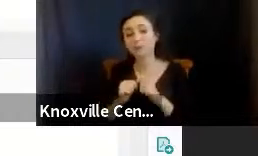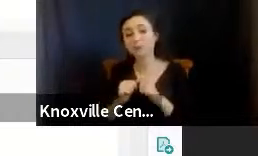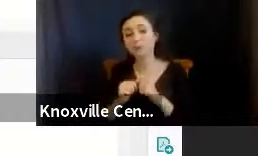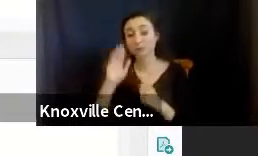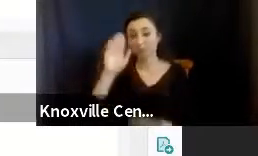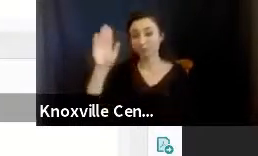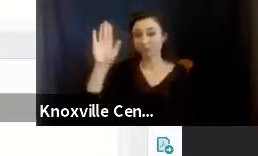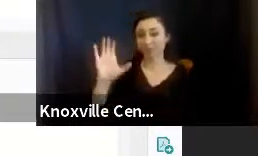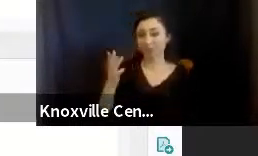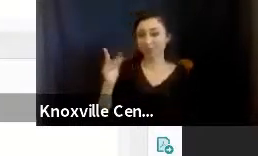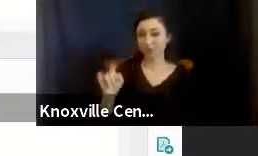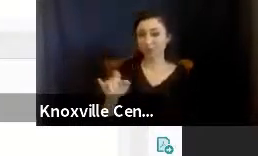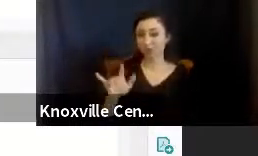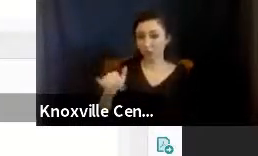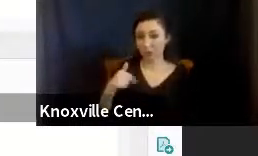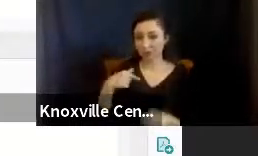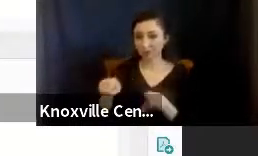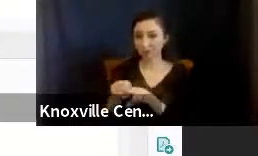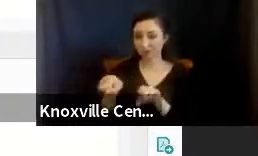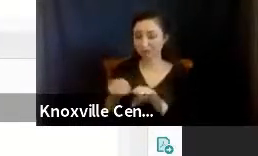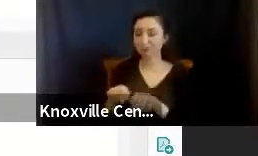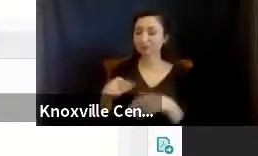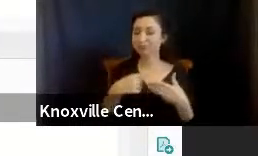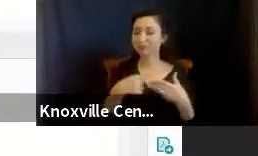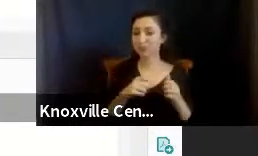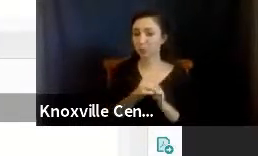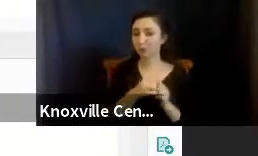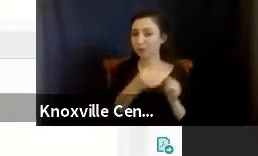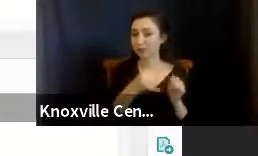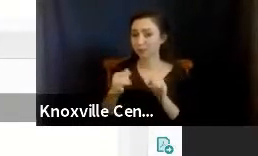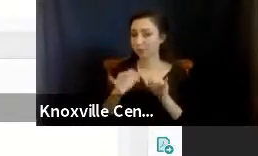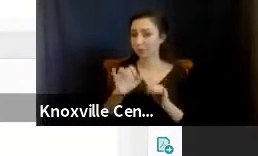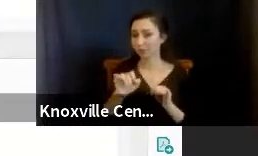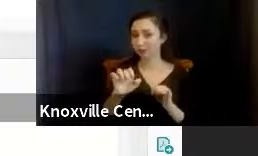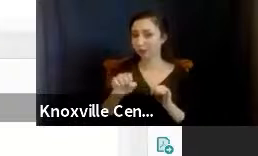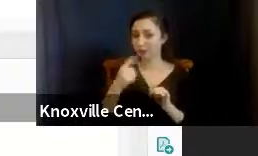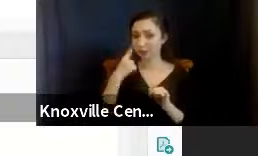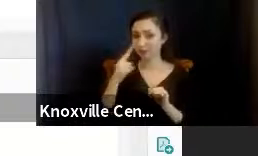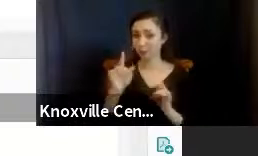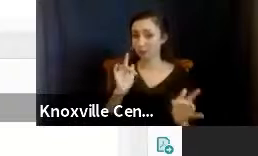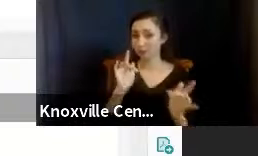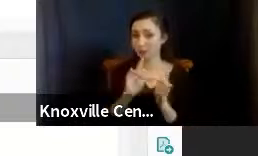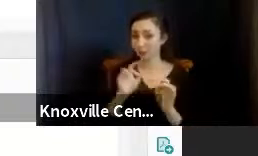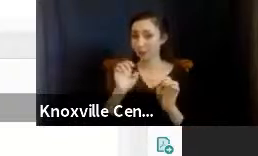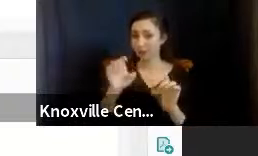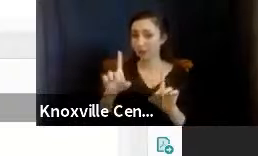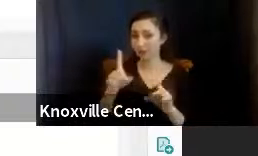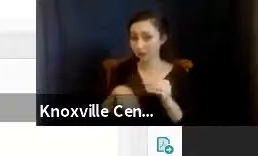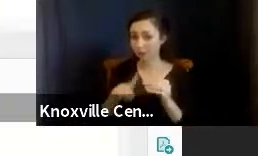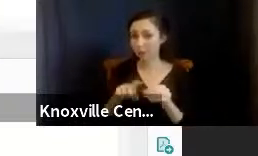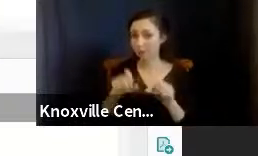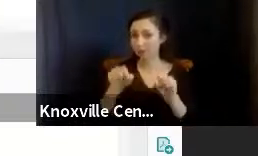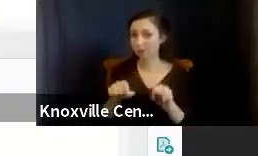is Charity jumping in too. When we talk to the individual cases for their contacts, we do educate about being able to separate within the household